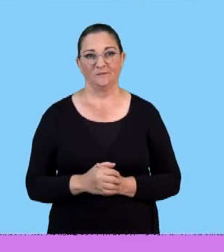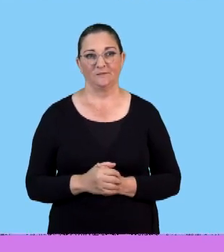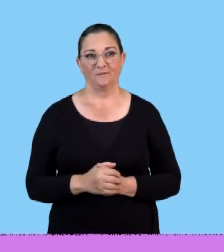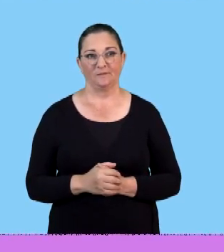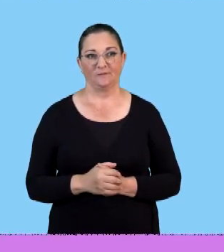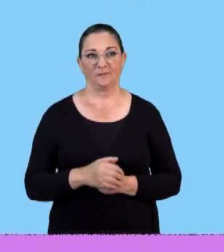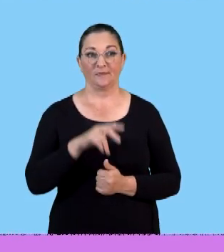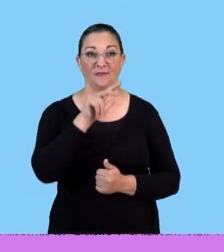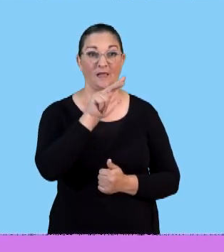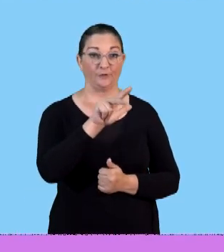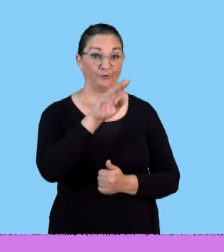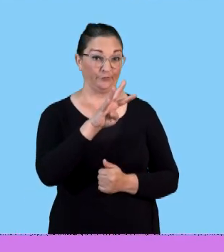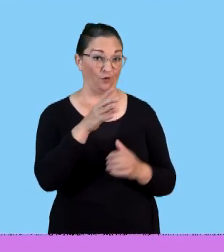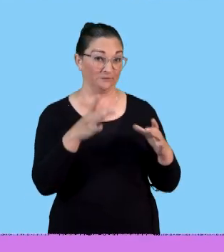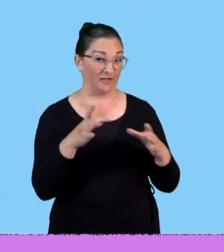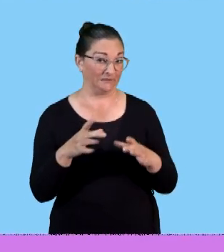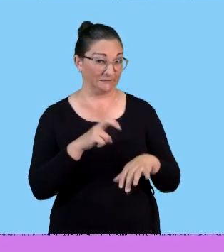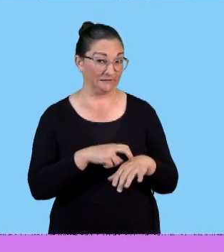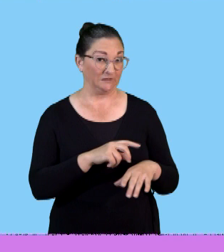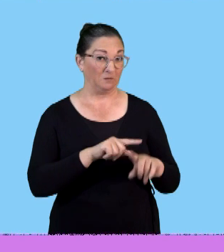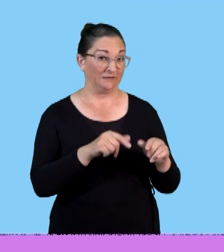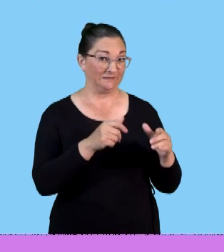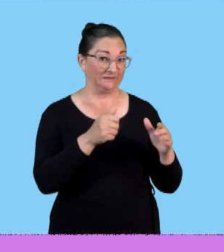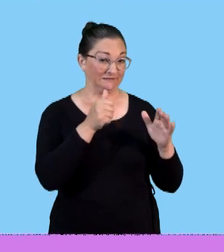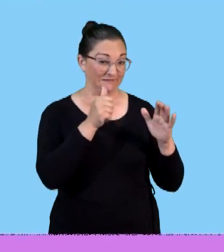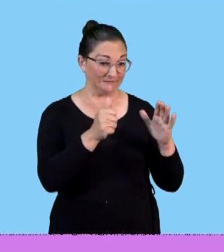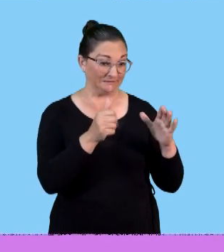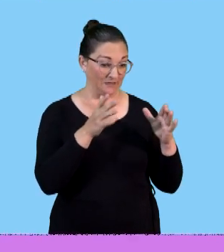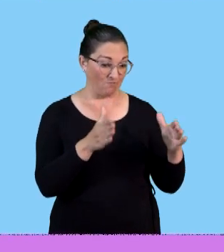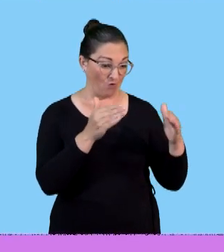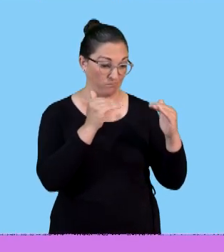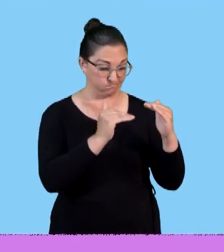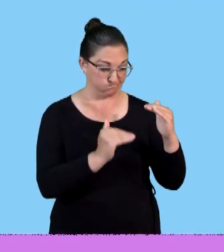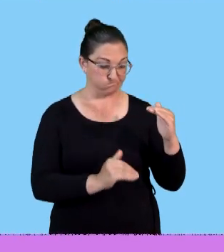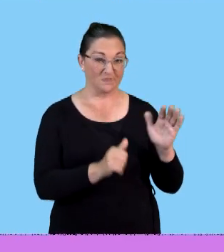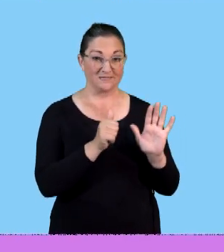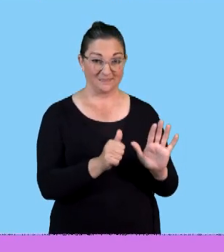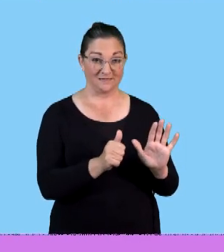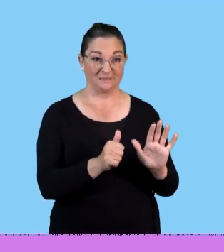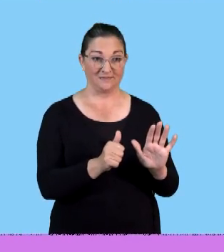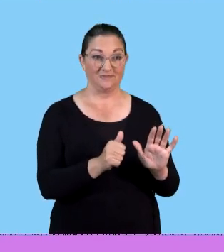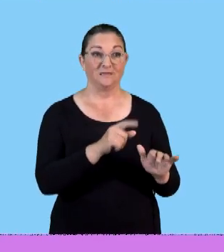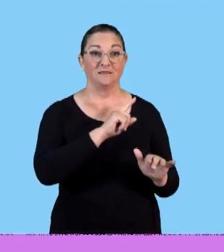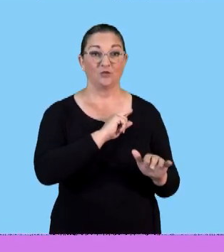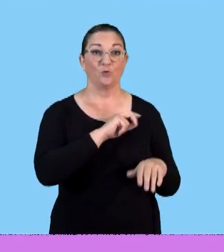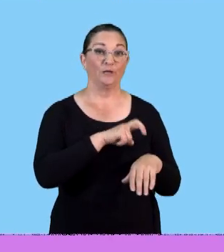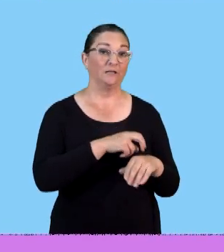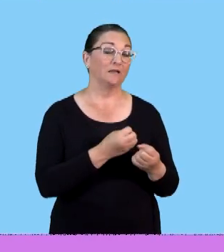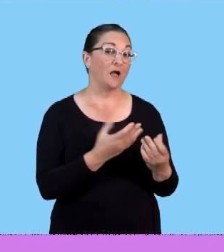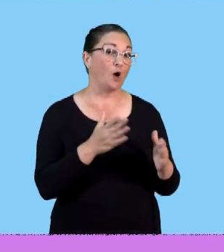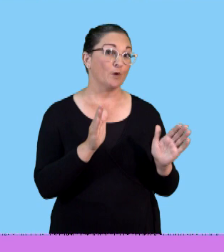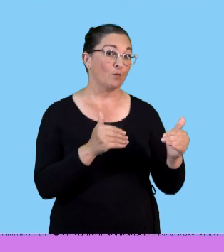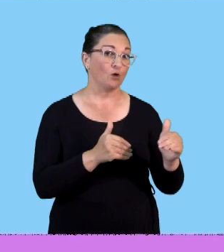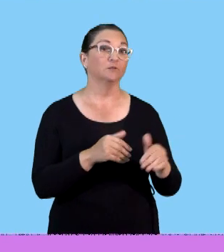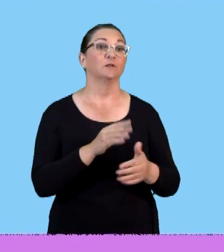So 84 tiles needed. 6 tiles per box, so therefore 84 divided by 6 equals